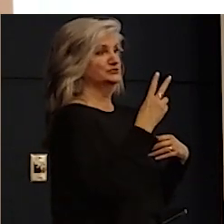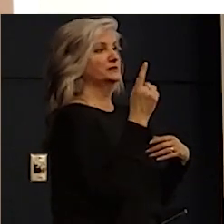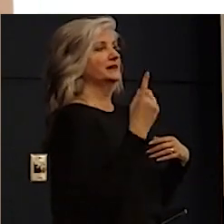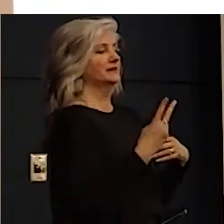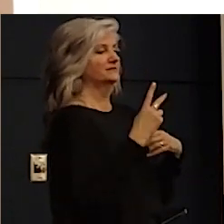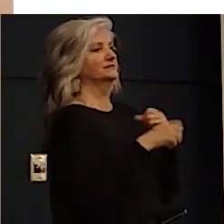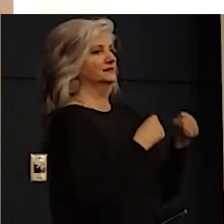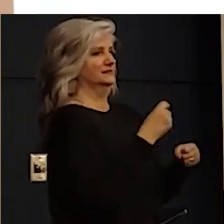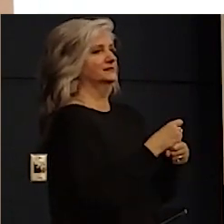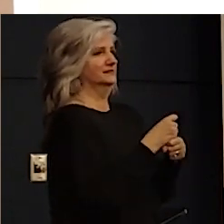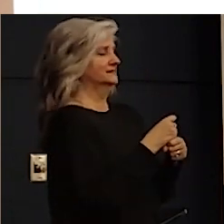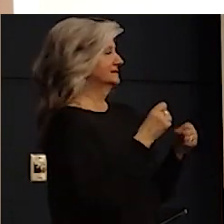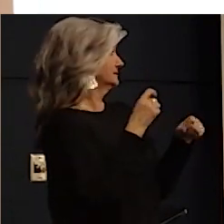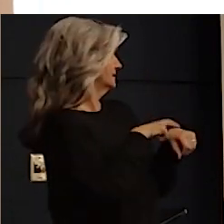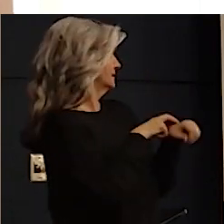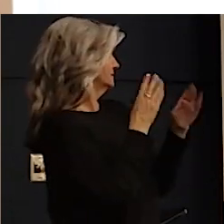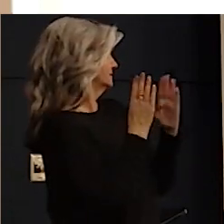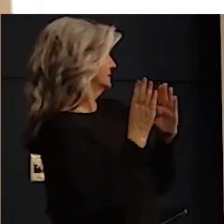would hit.